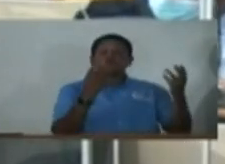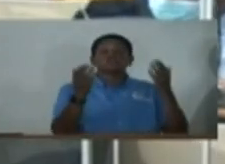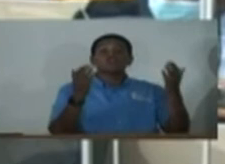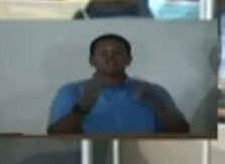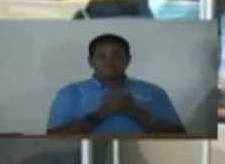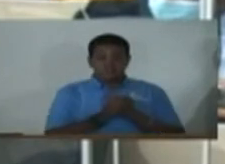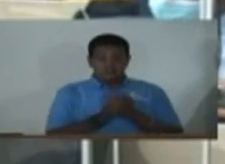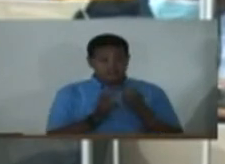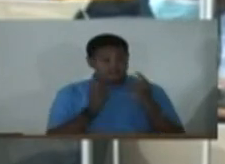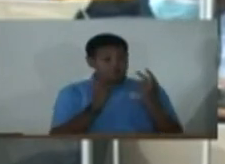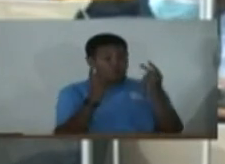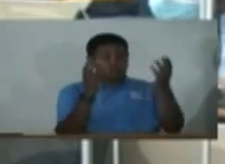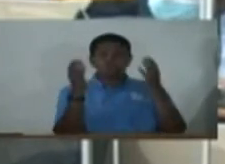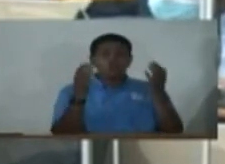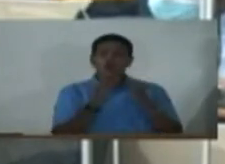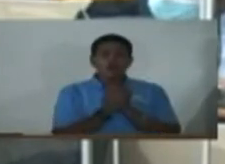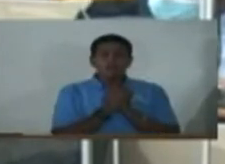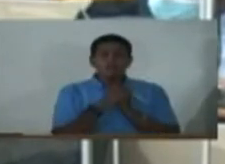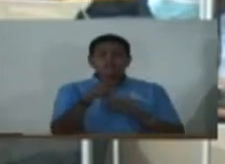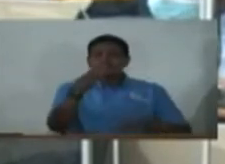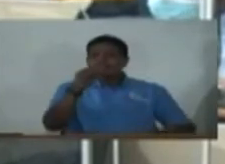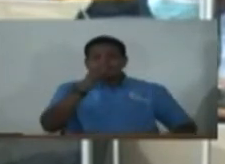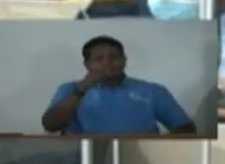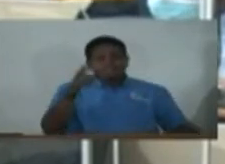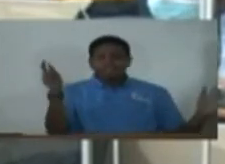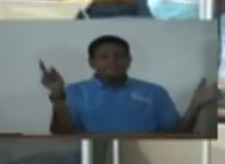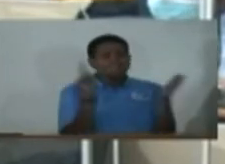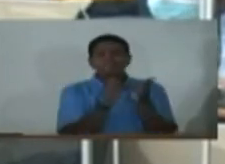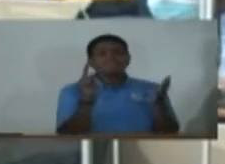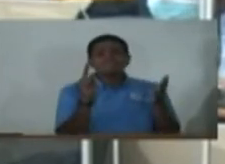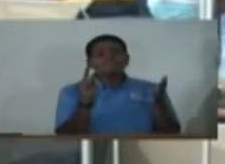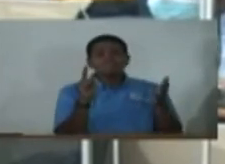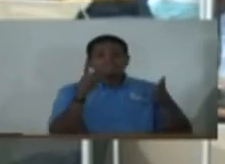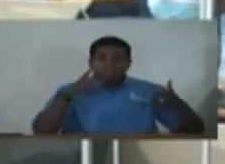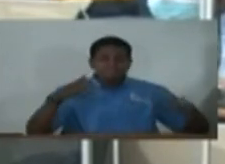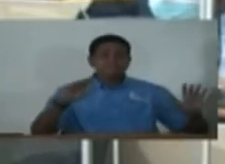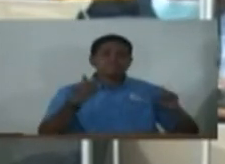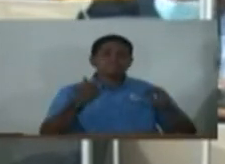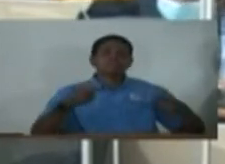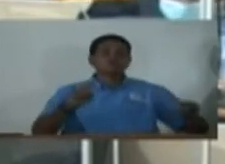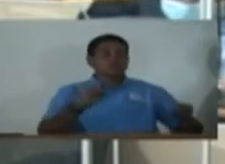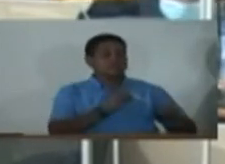Funeral services are not permitted during the period